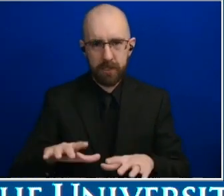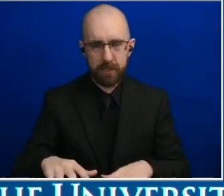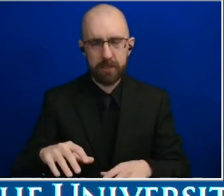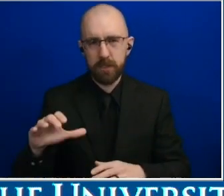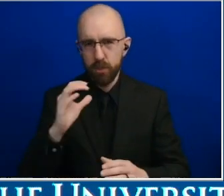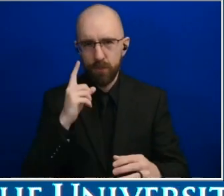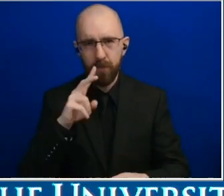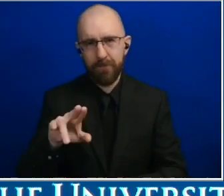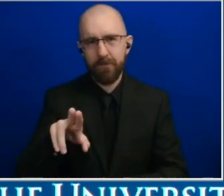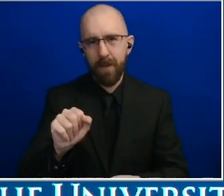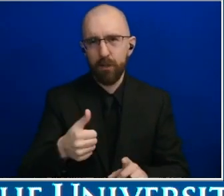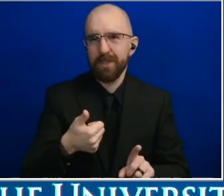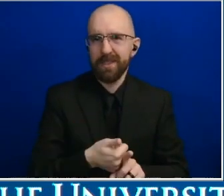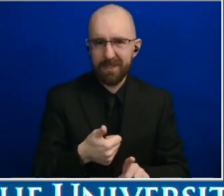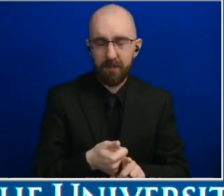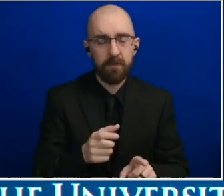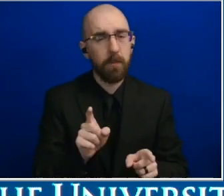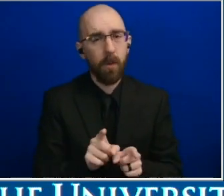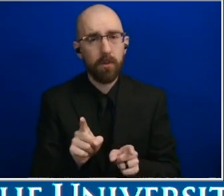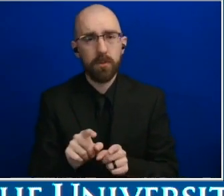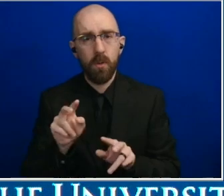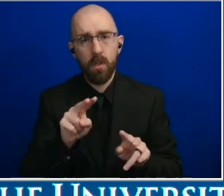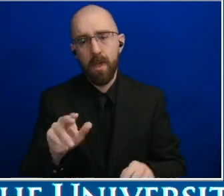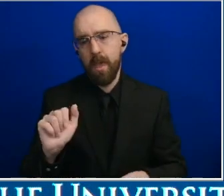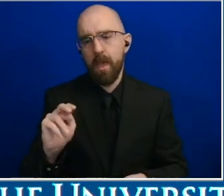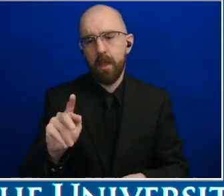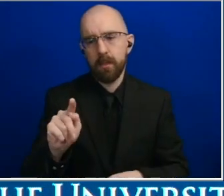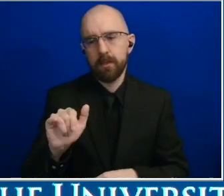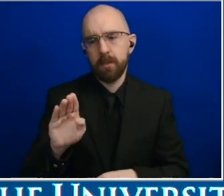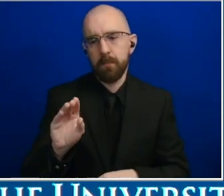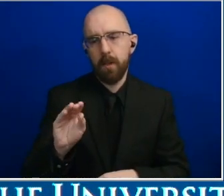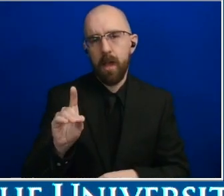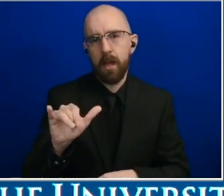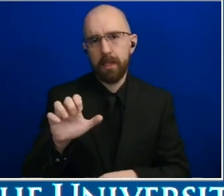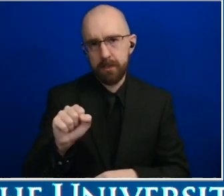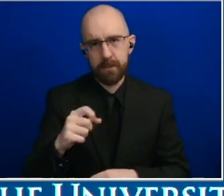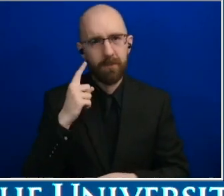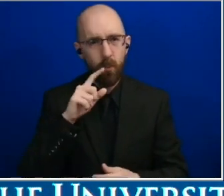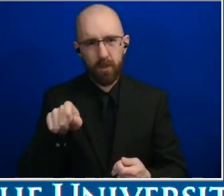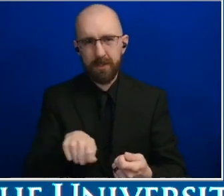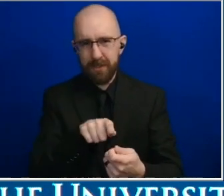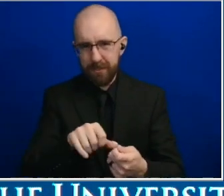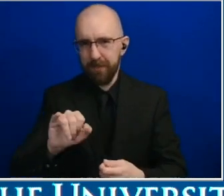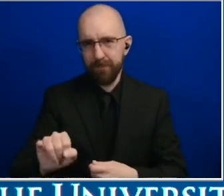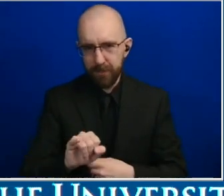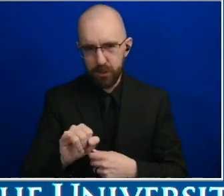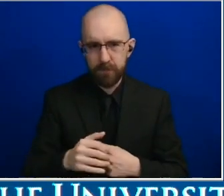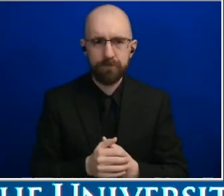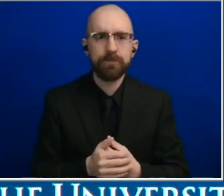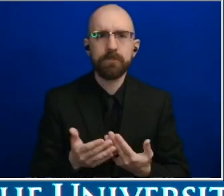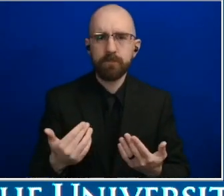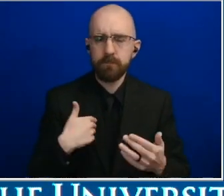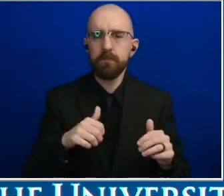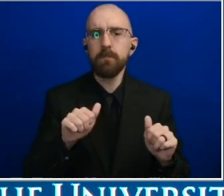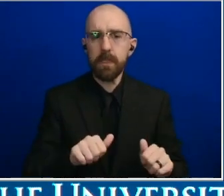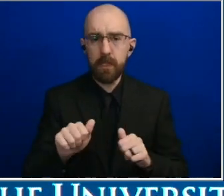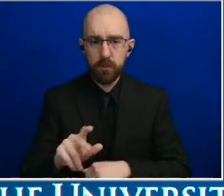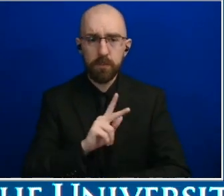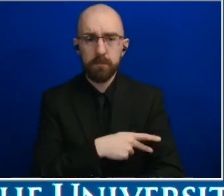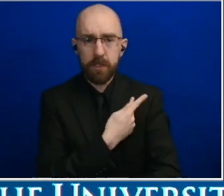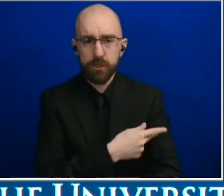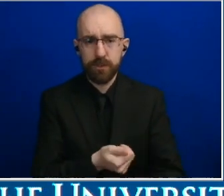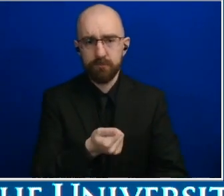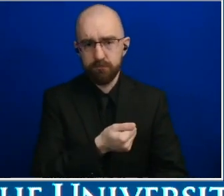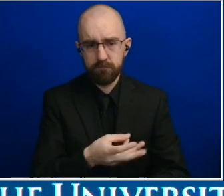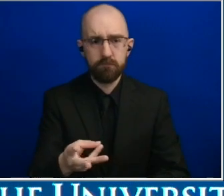but also looking at antibodies to look at acute infection. So we've had a number of potential patients that have